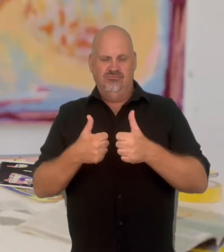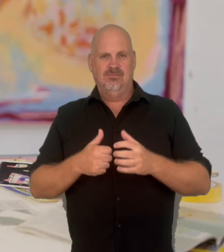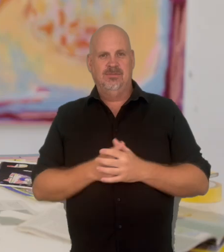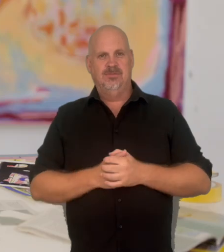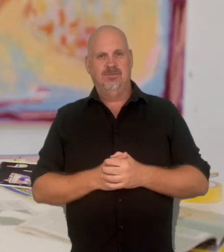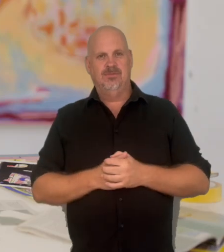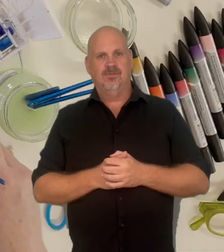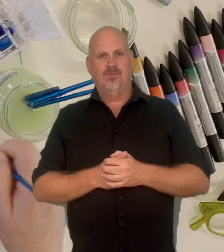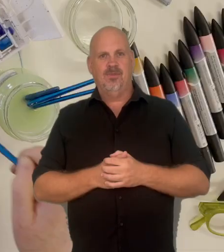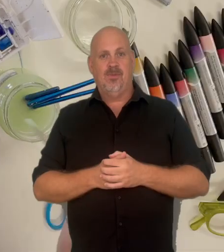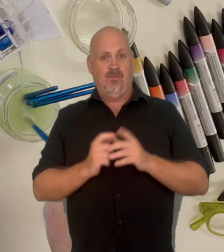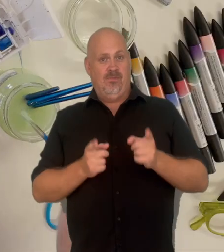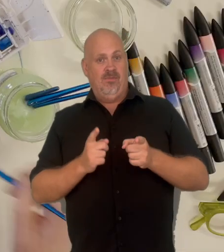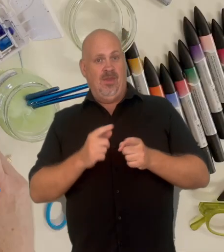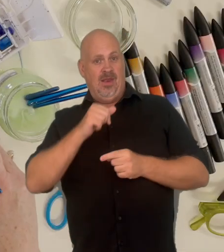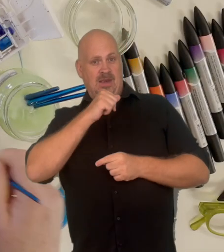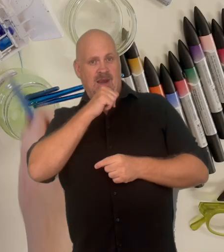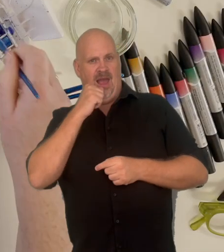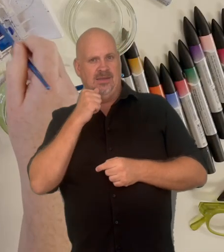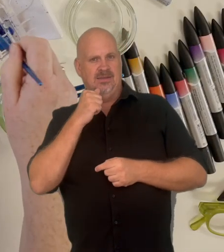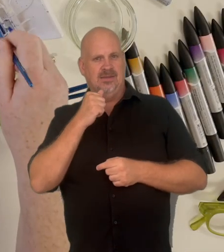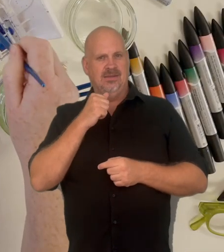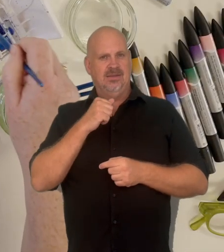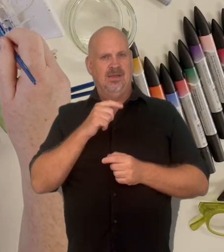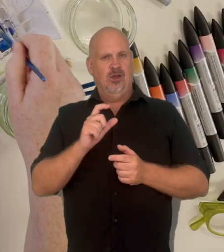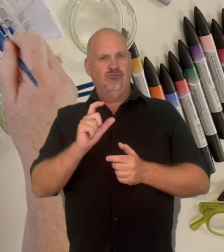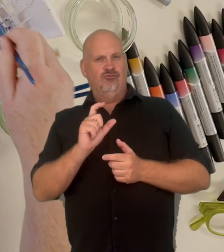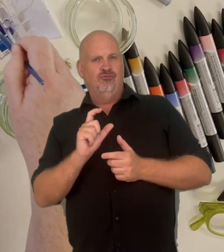Okay, so that's a nice minty cream with a little bit of yellow in it.